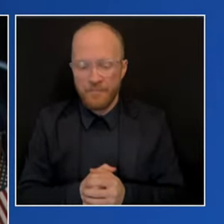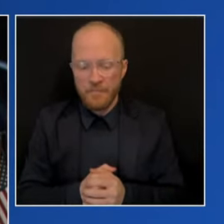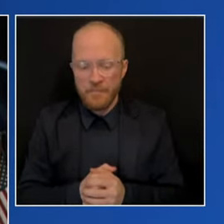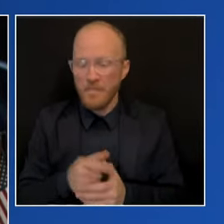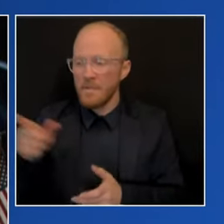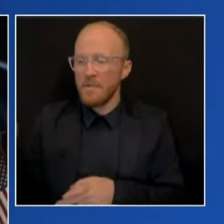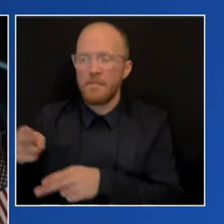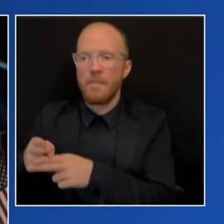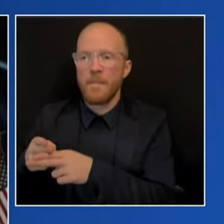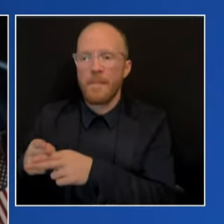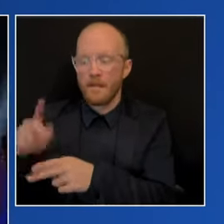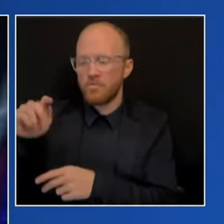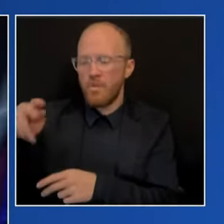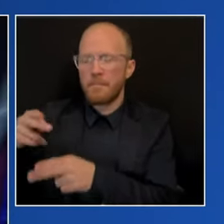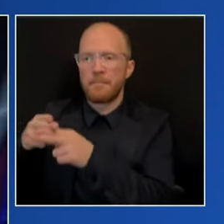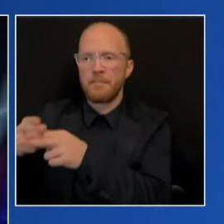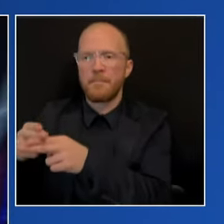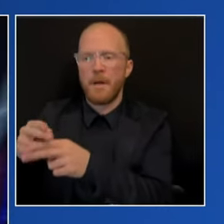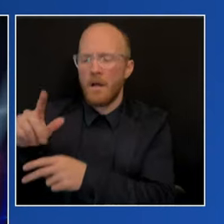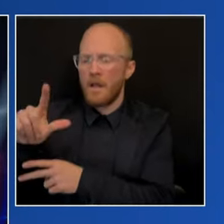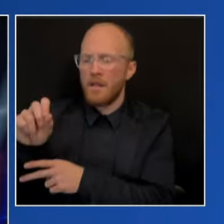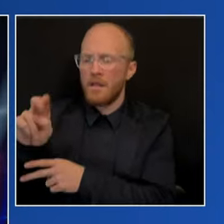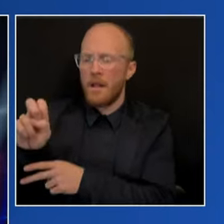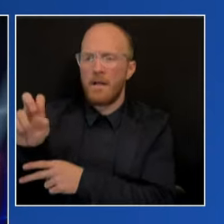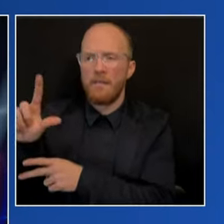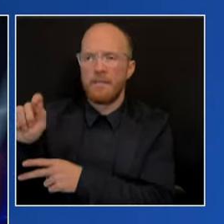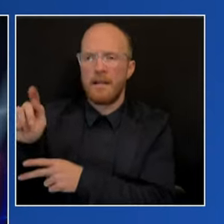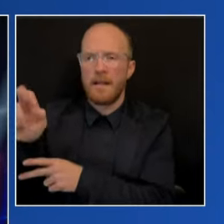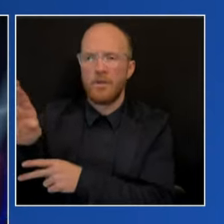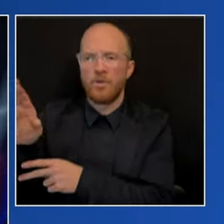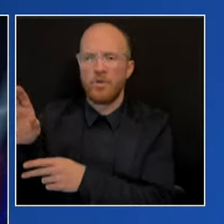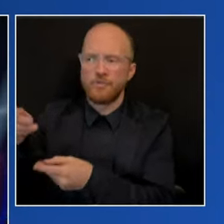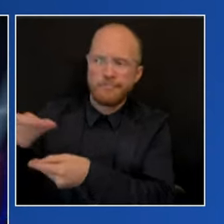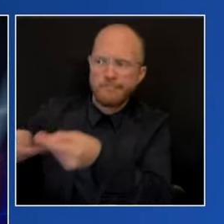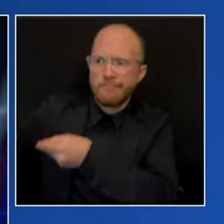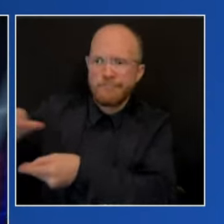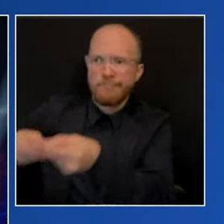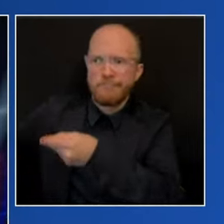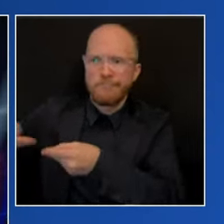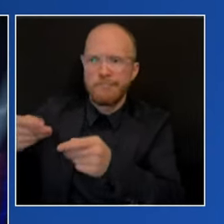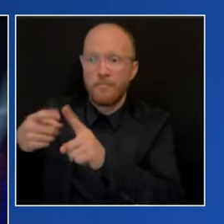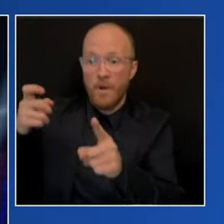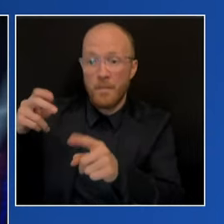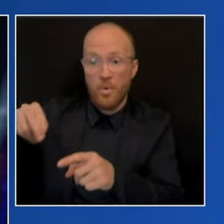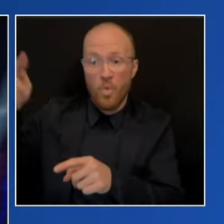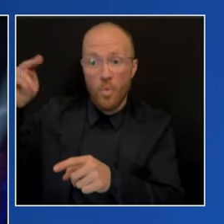calls love letter exchanges between he and the dictator of North Korea?